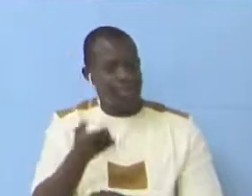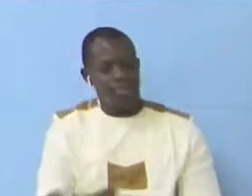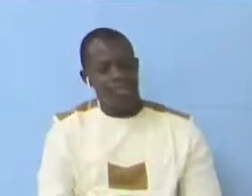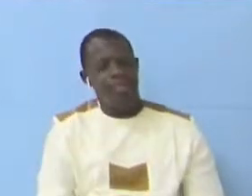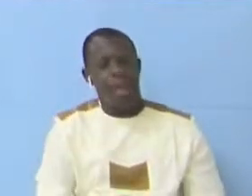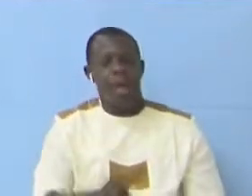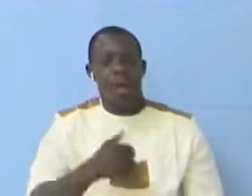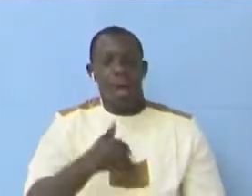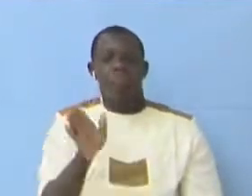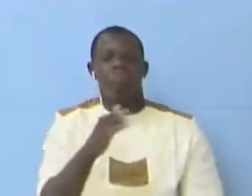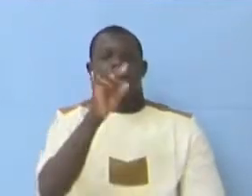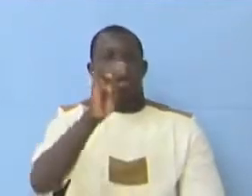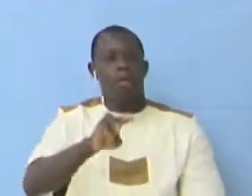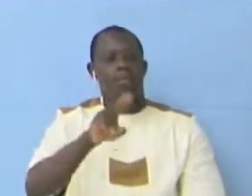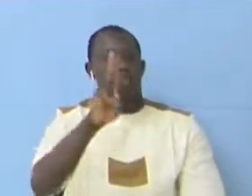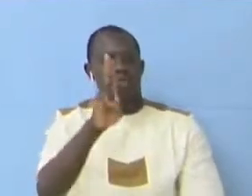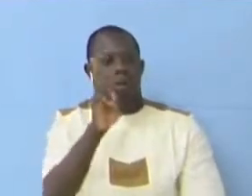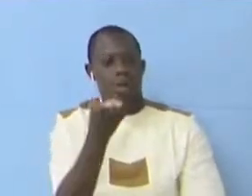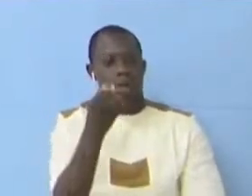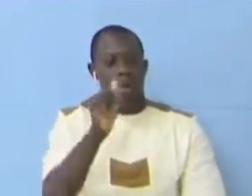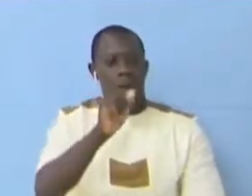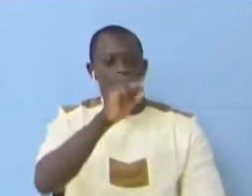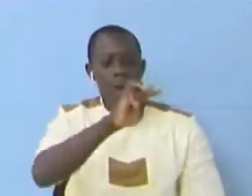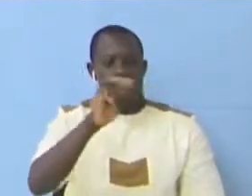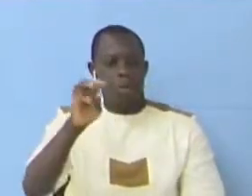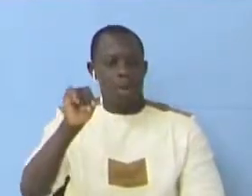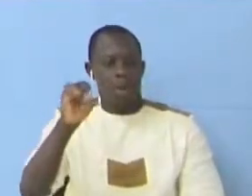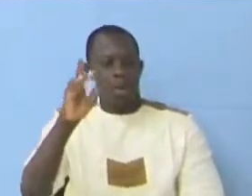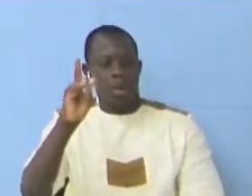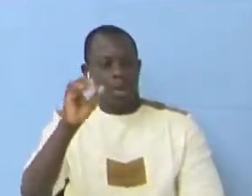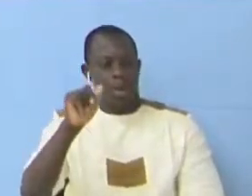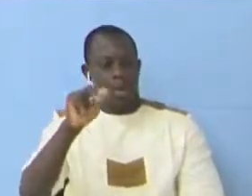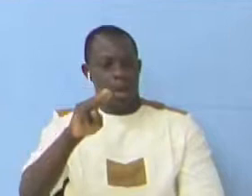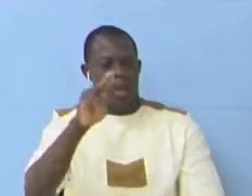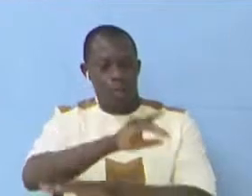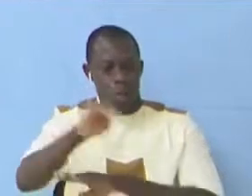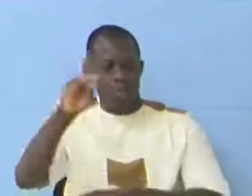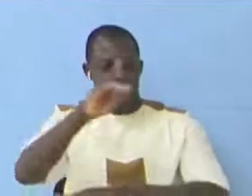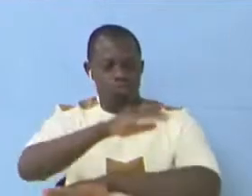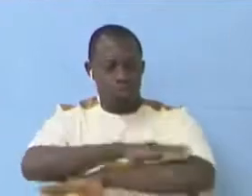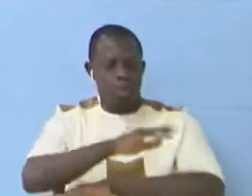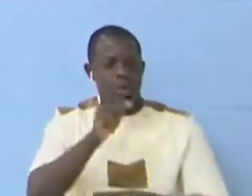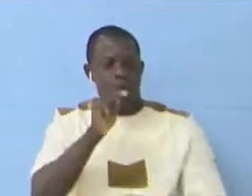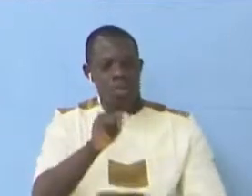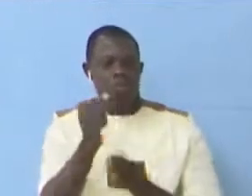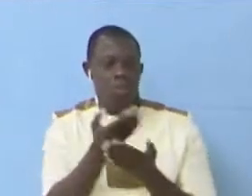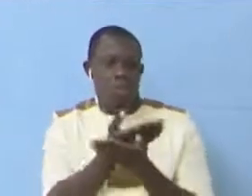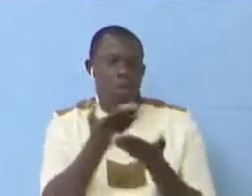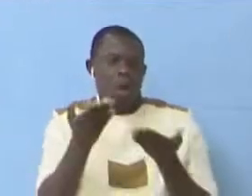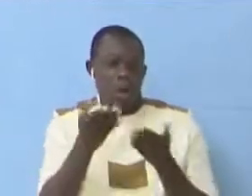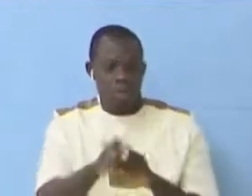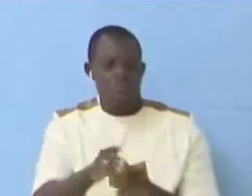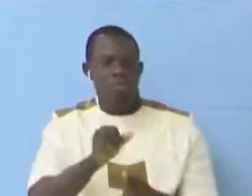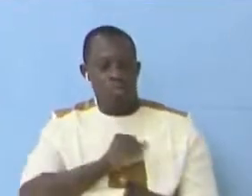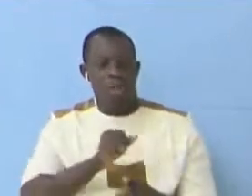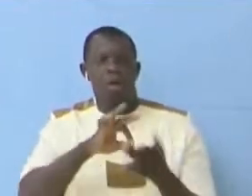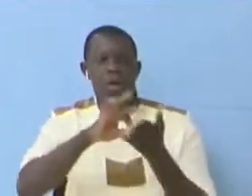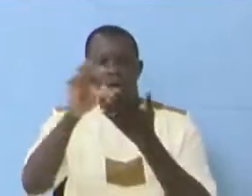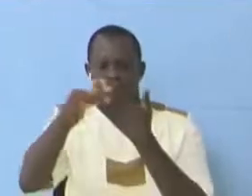Then I went to Mohammedan Primary School. Mohammedan Primary School. That was why I went to these